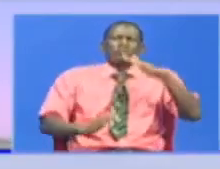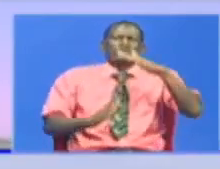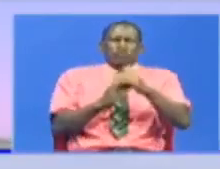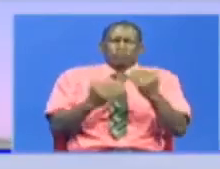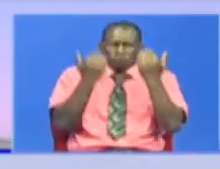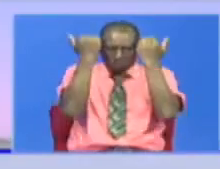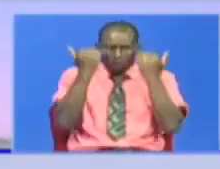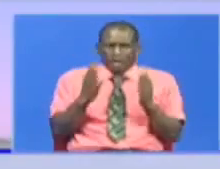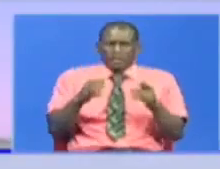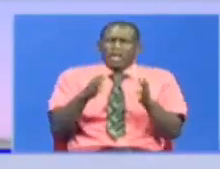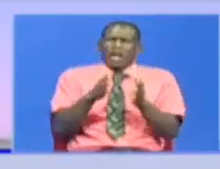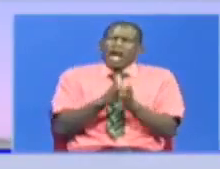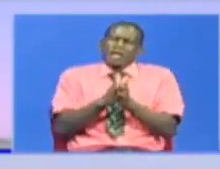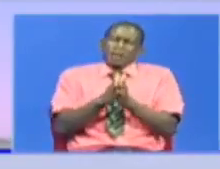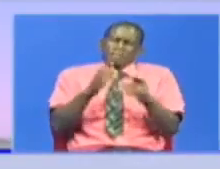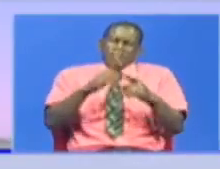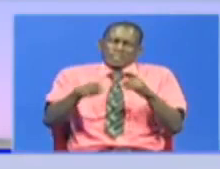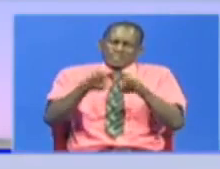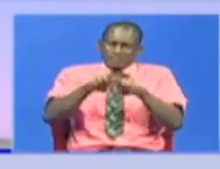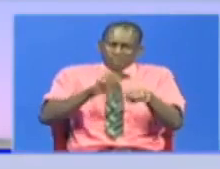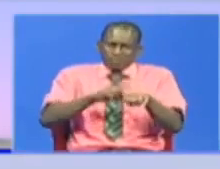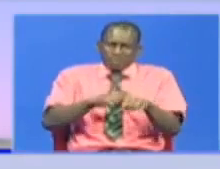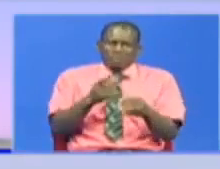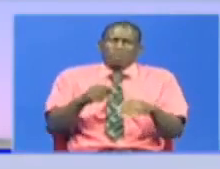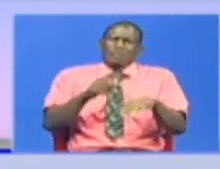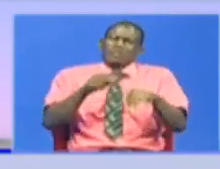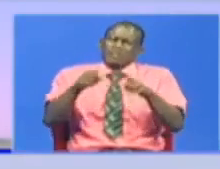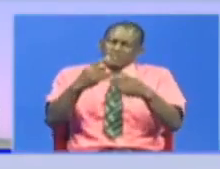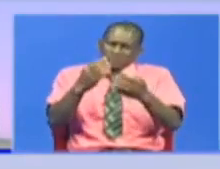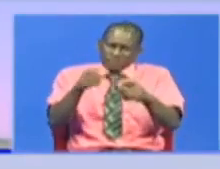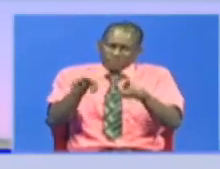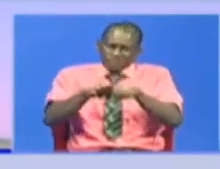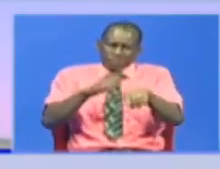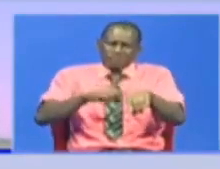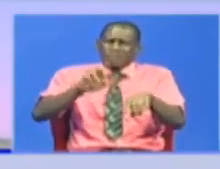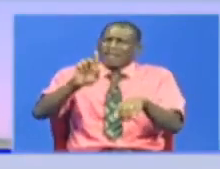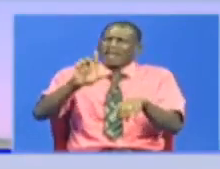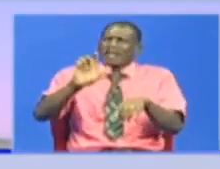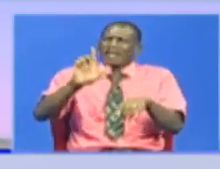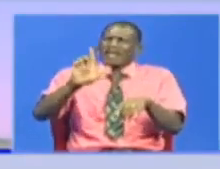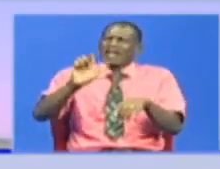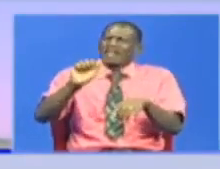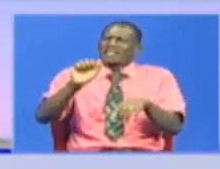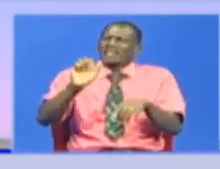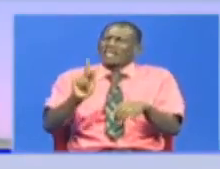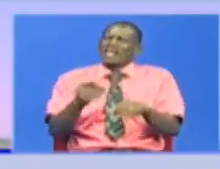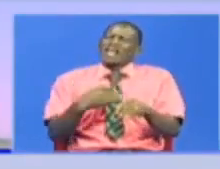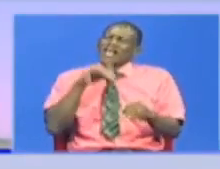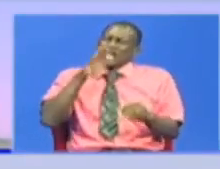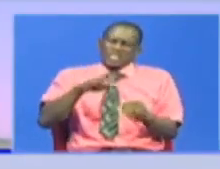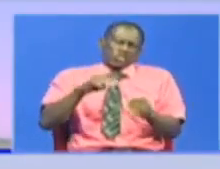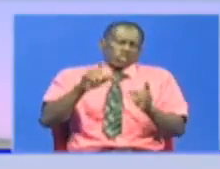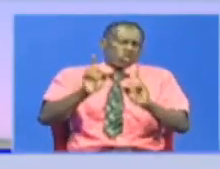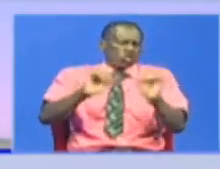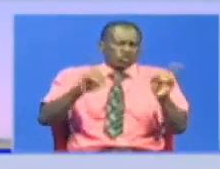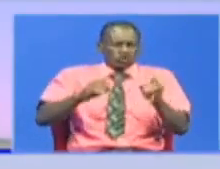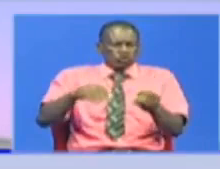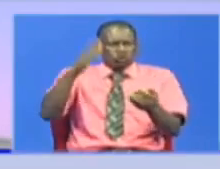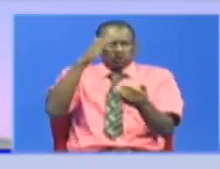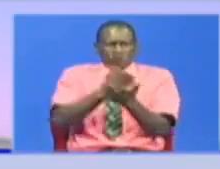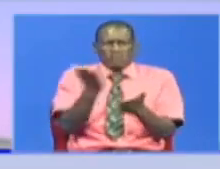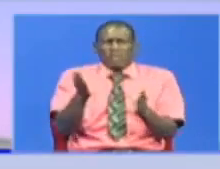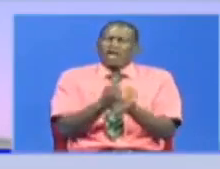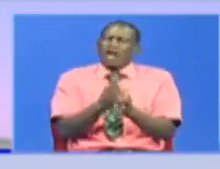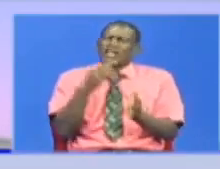cancel the conferment and ordering a fresh process. LSK President Nelson Havi has condemned the move, terming it the highest